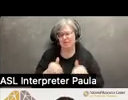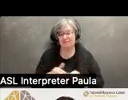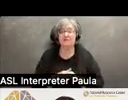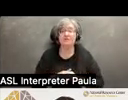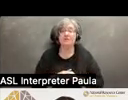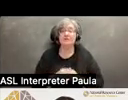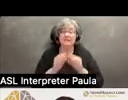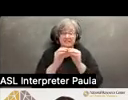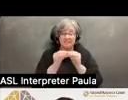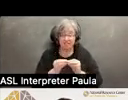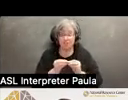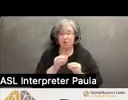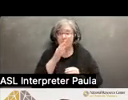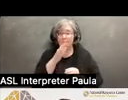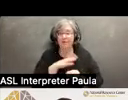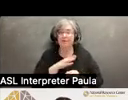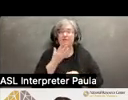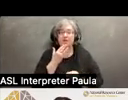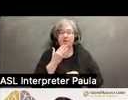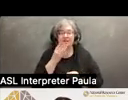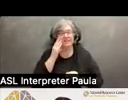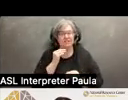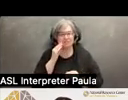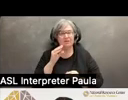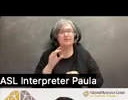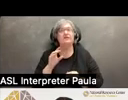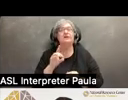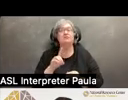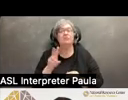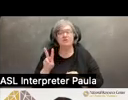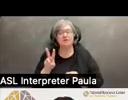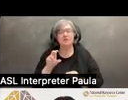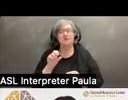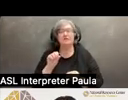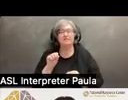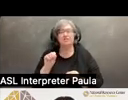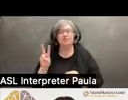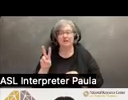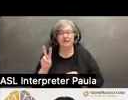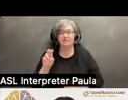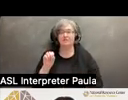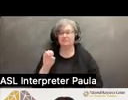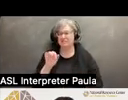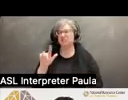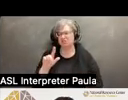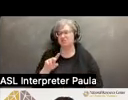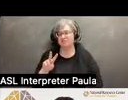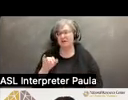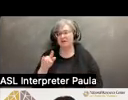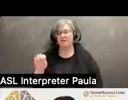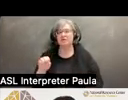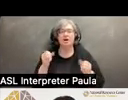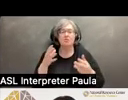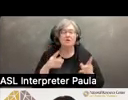Statistically, women of color are much more likely to experience domestic and sexual violence, and survivors often face network